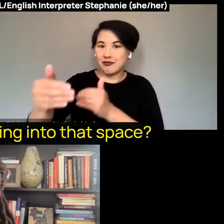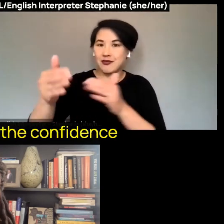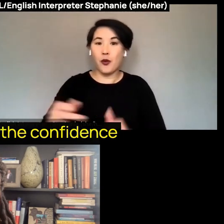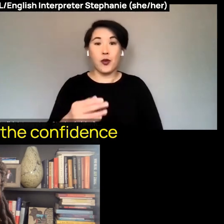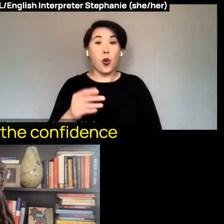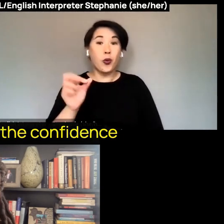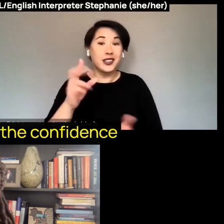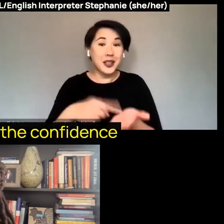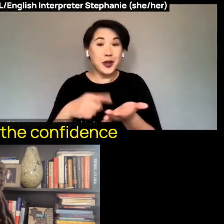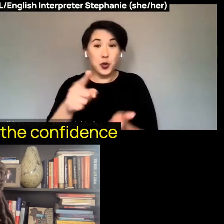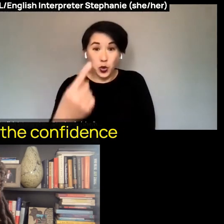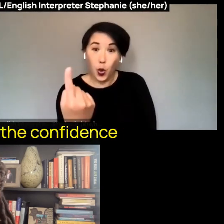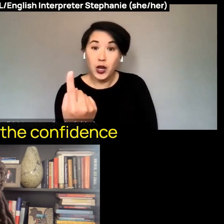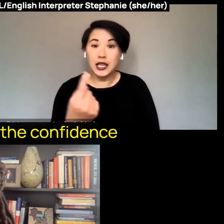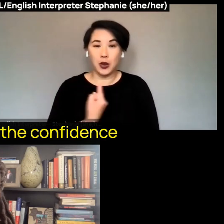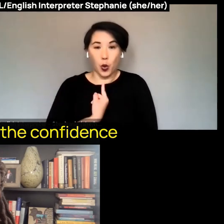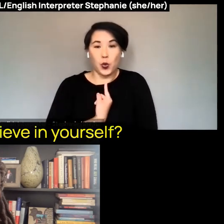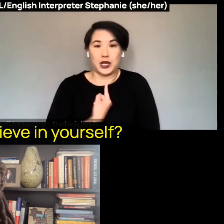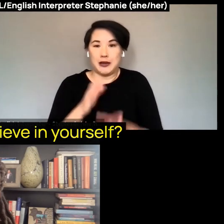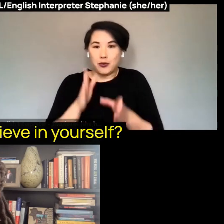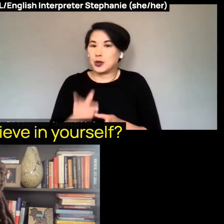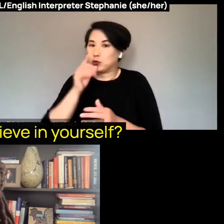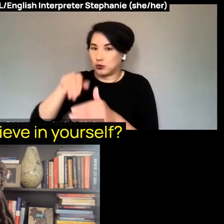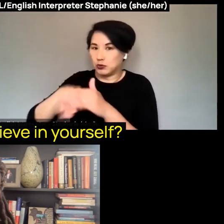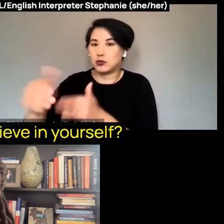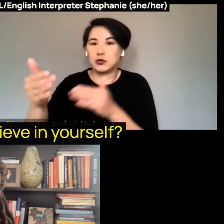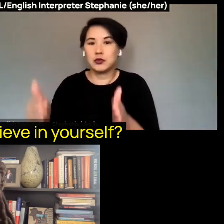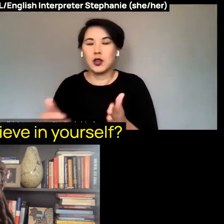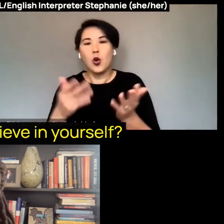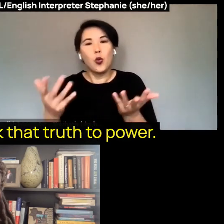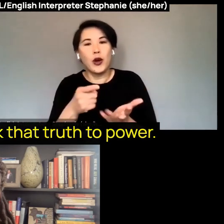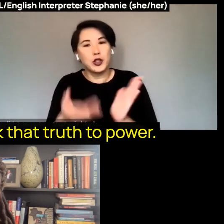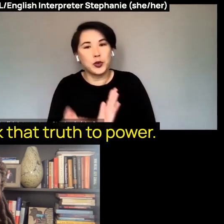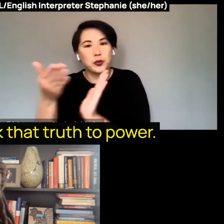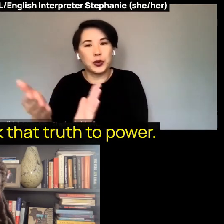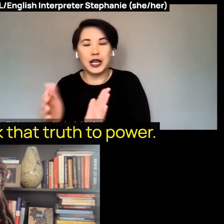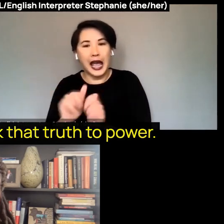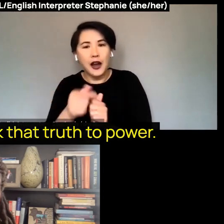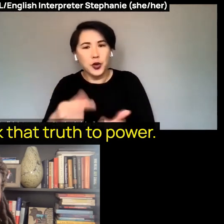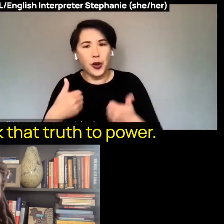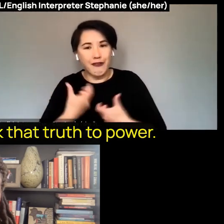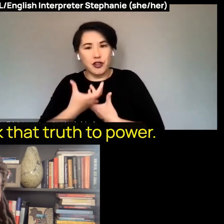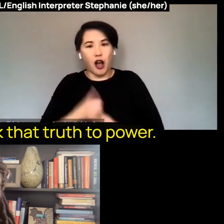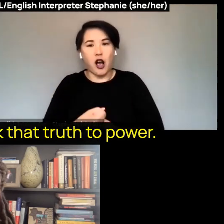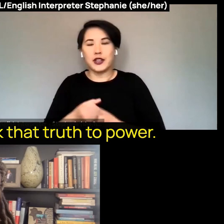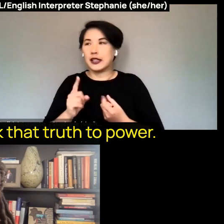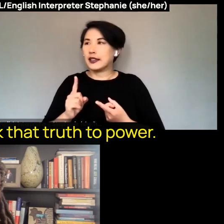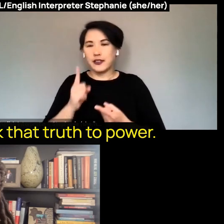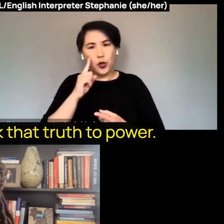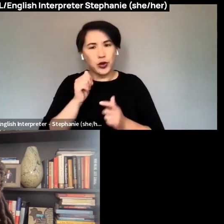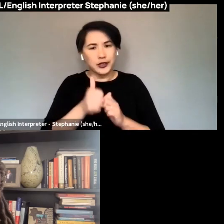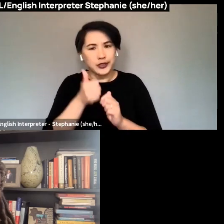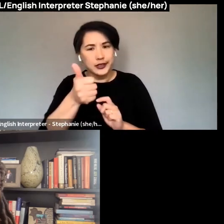space? And what gives you the confidence and the ability to believe in yourself? And like you say, to speak that truth to power?